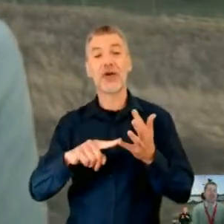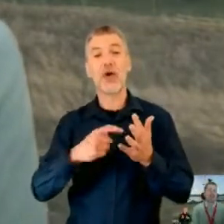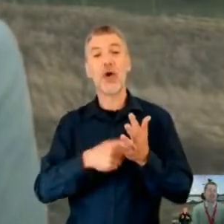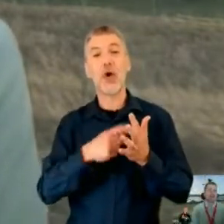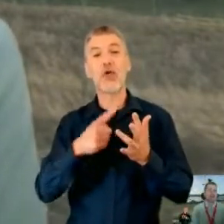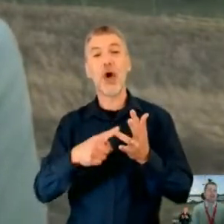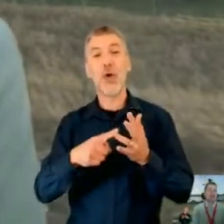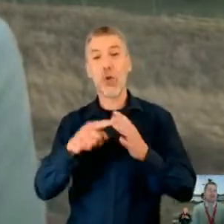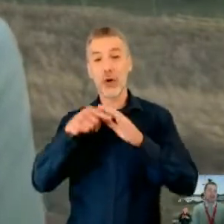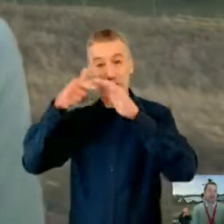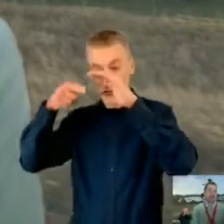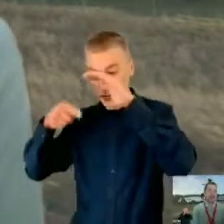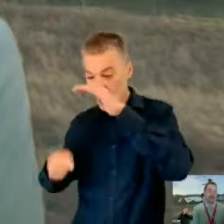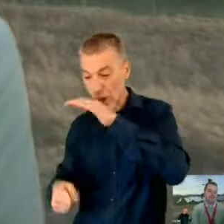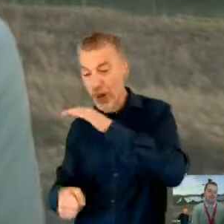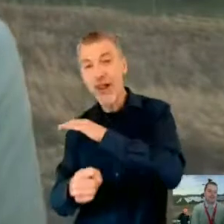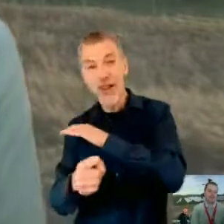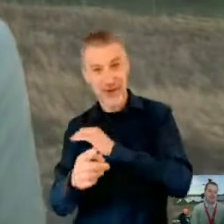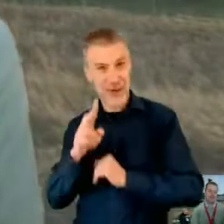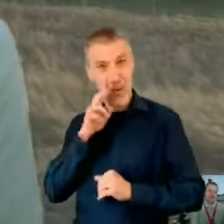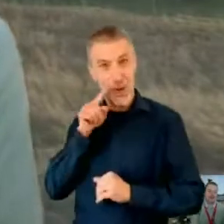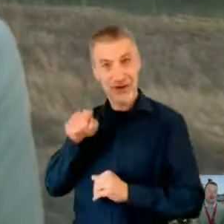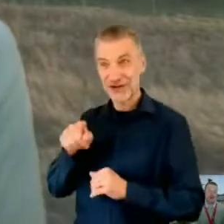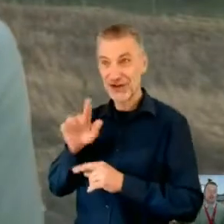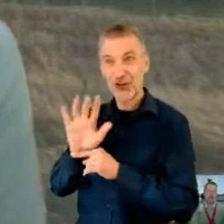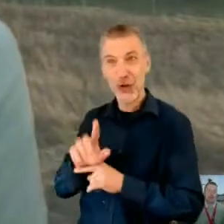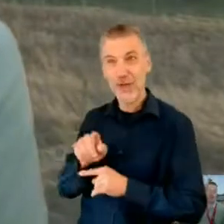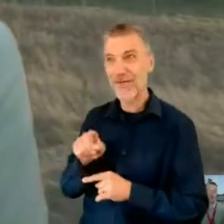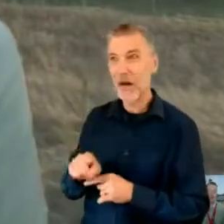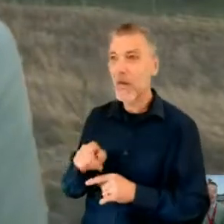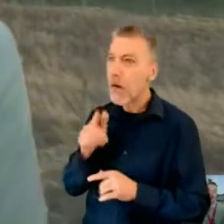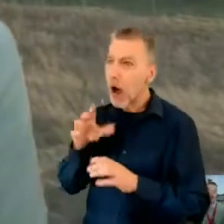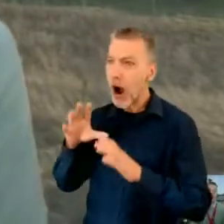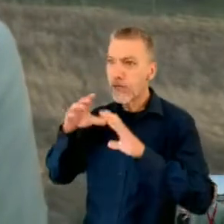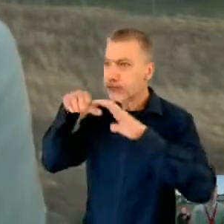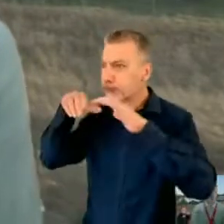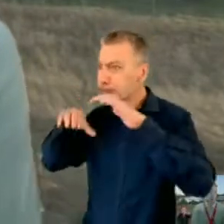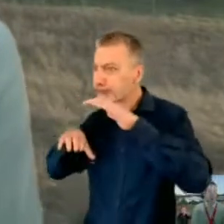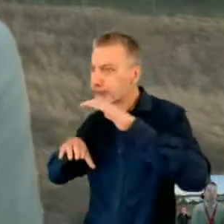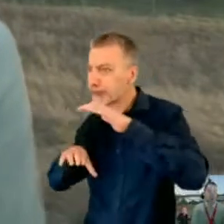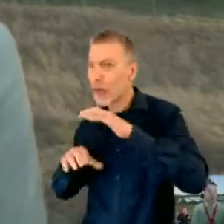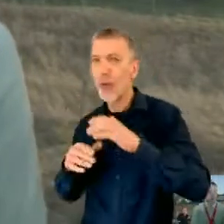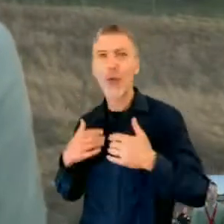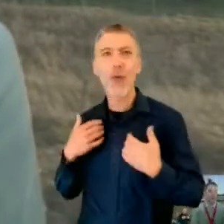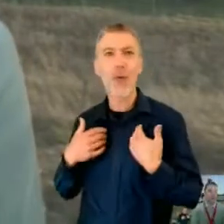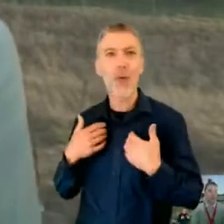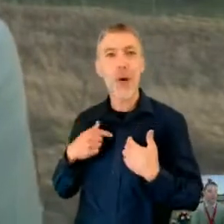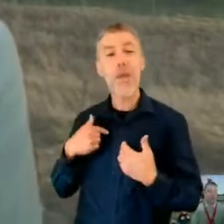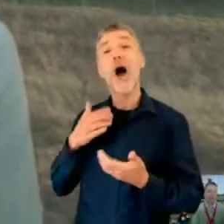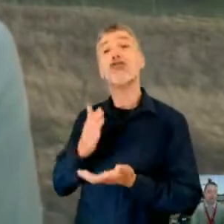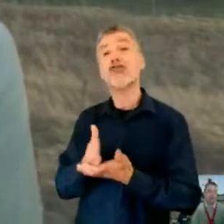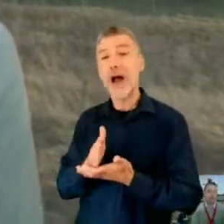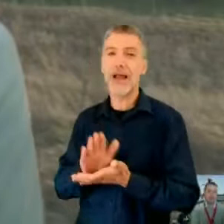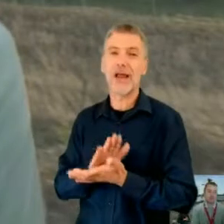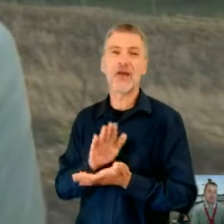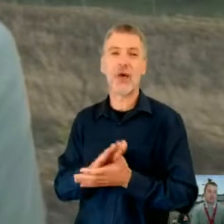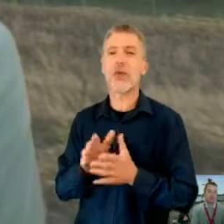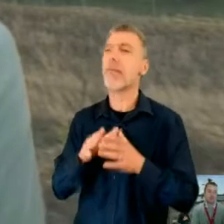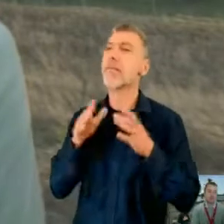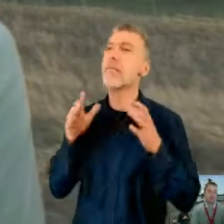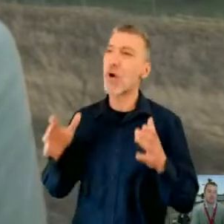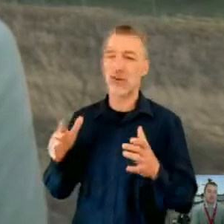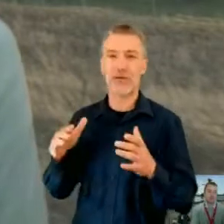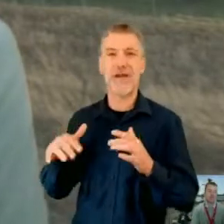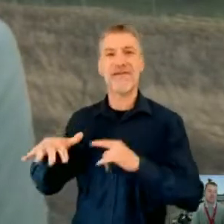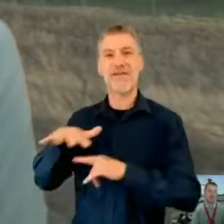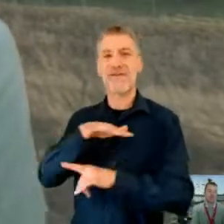railway. But the main thing for me is it's the job. It's the thing I really enjoy is working in environmental management and